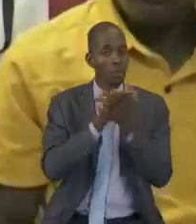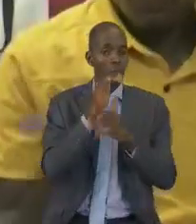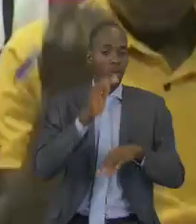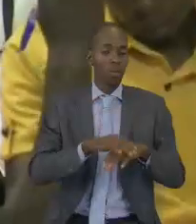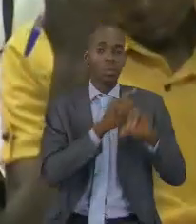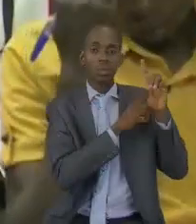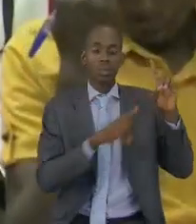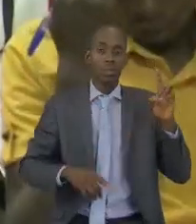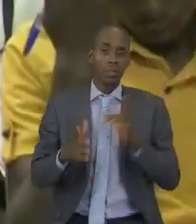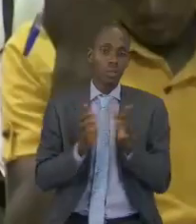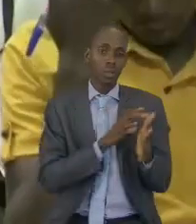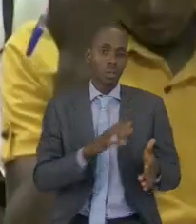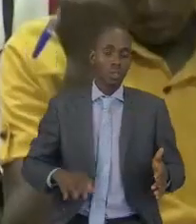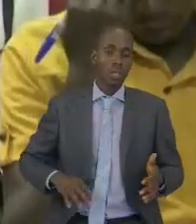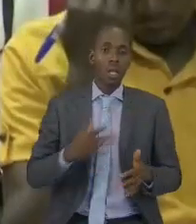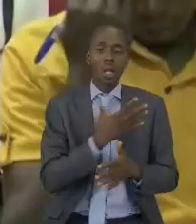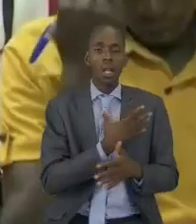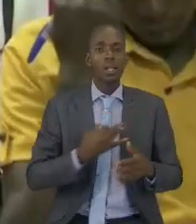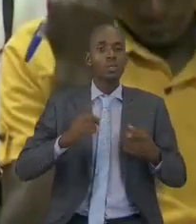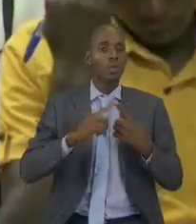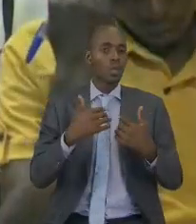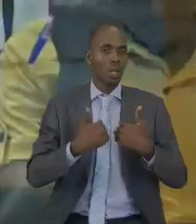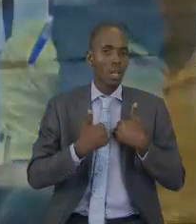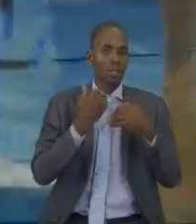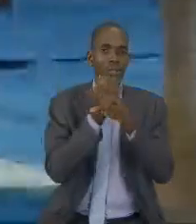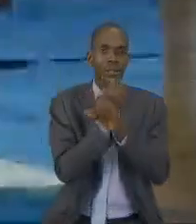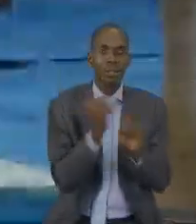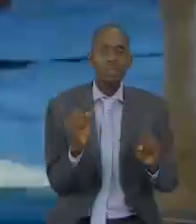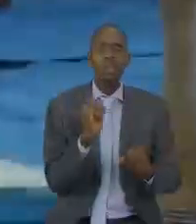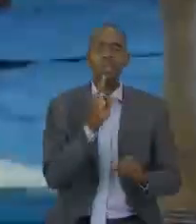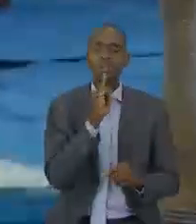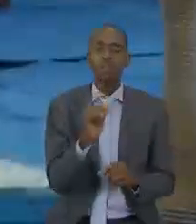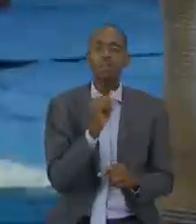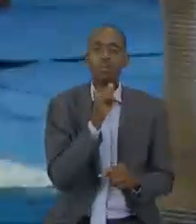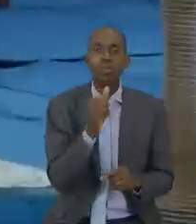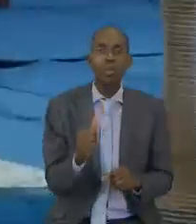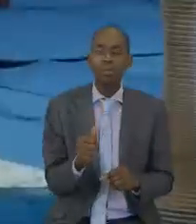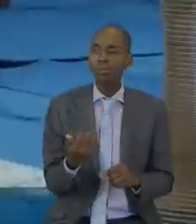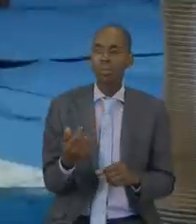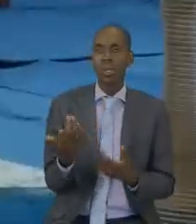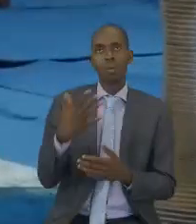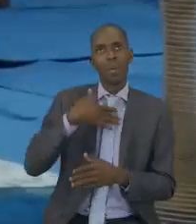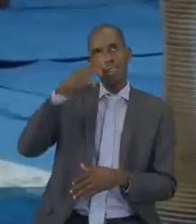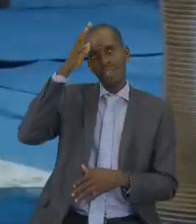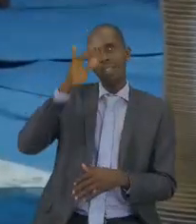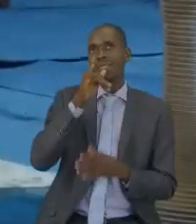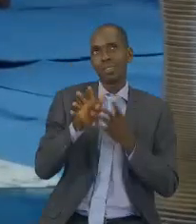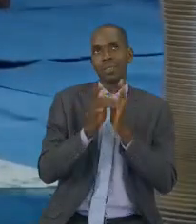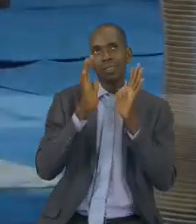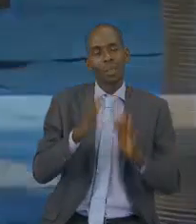Jesus Christ and to have salvation is not, daddy is a Christian, mommy is a